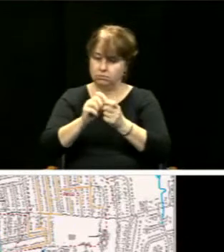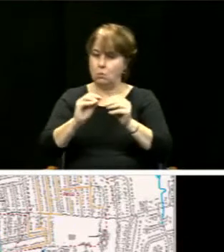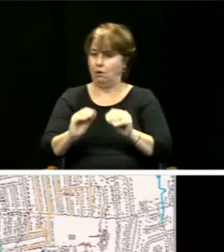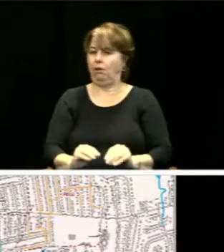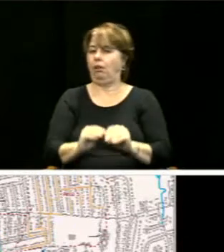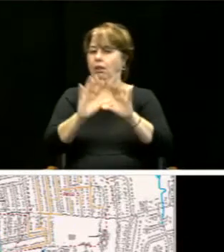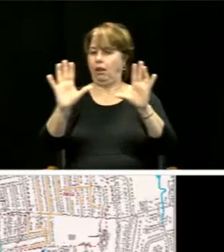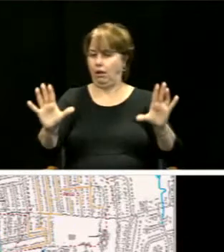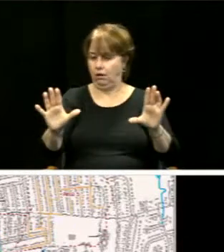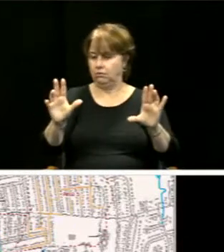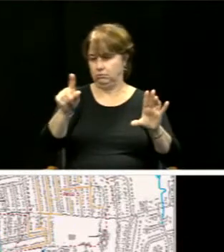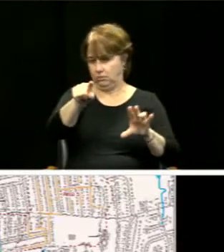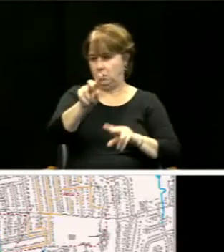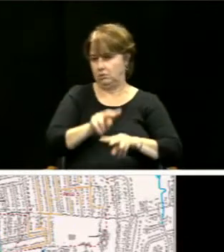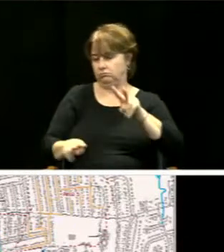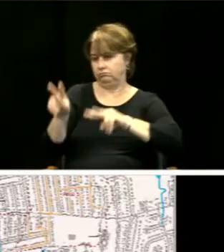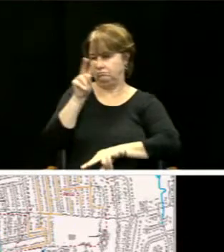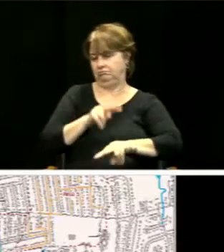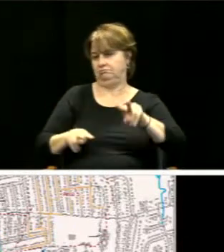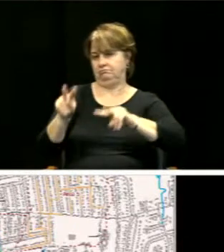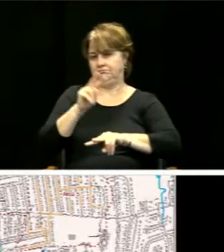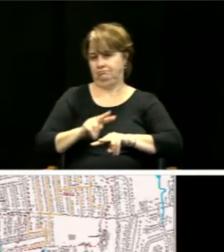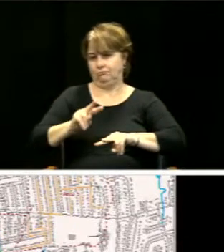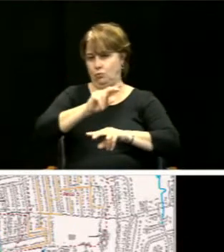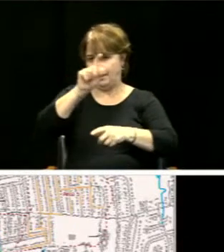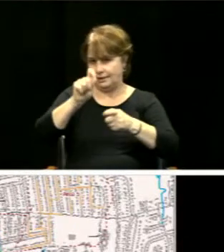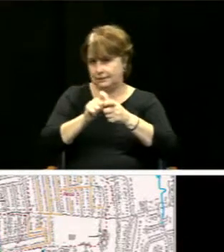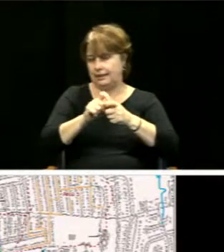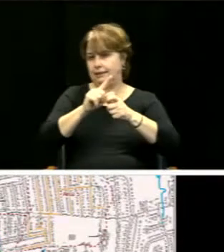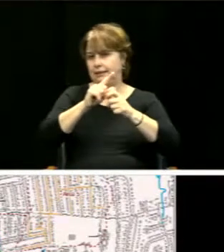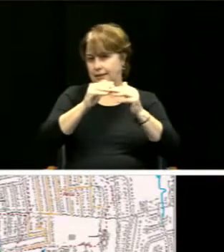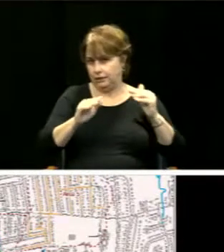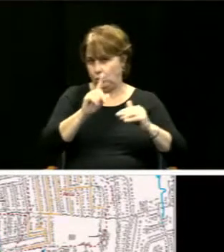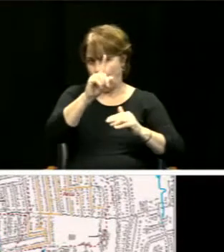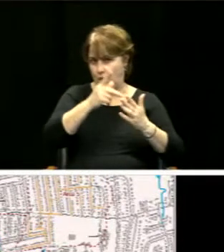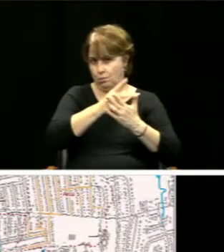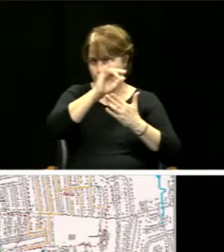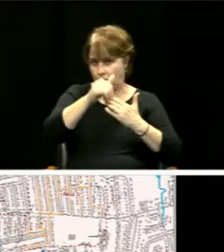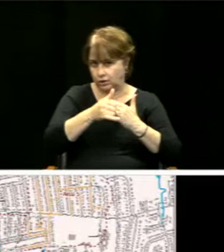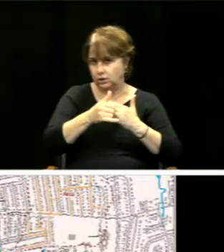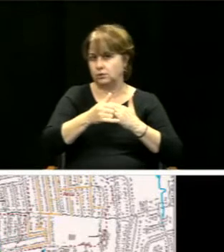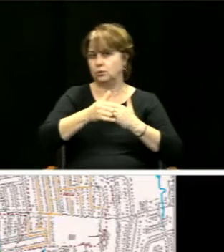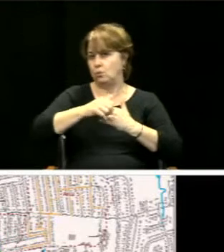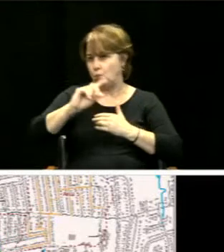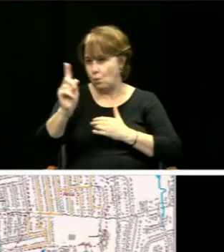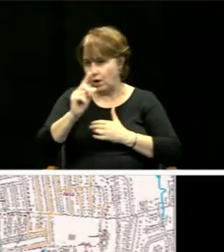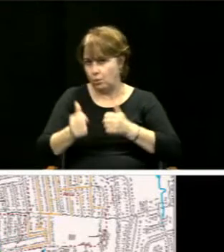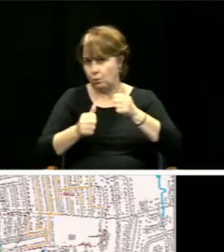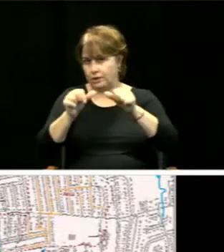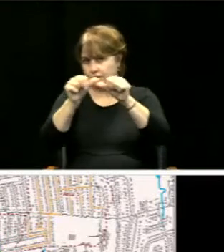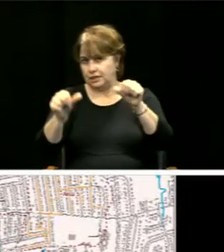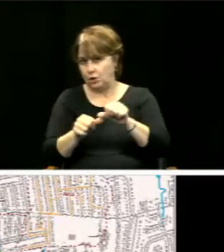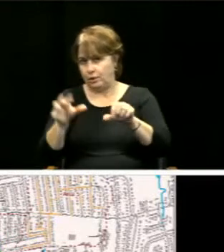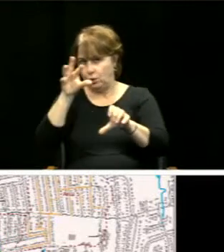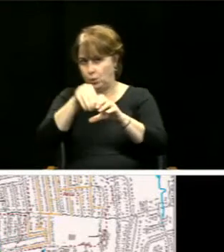kind of take a look at what are the tier 1 projects and where they are and what areas they include.